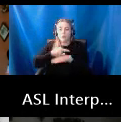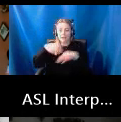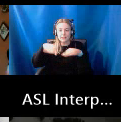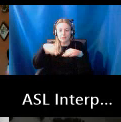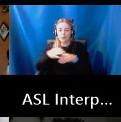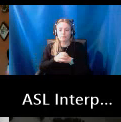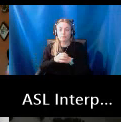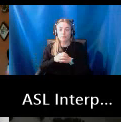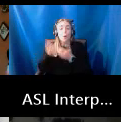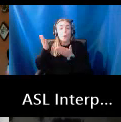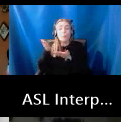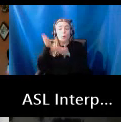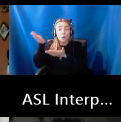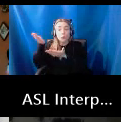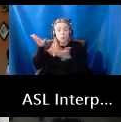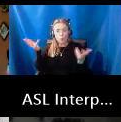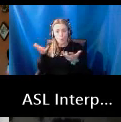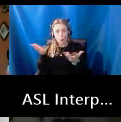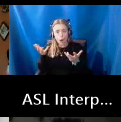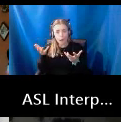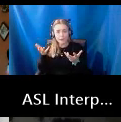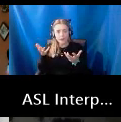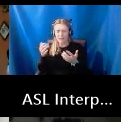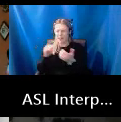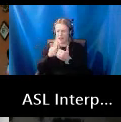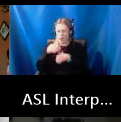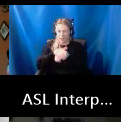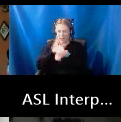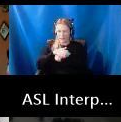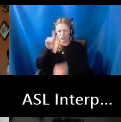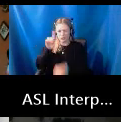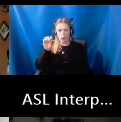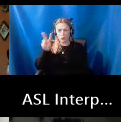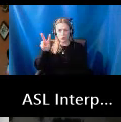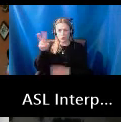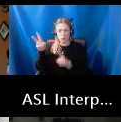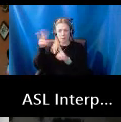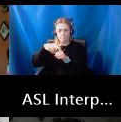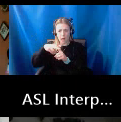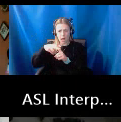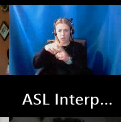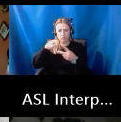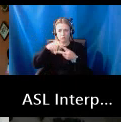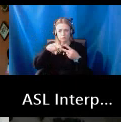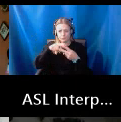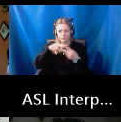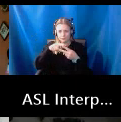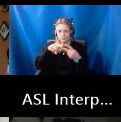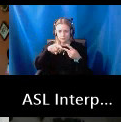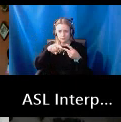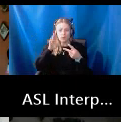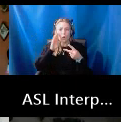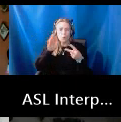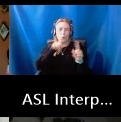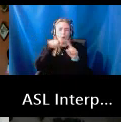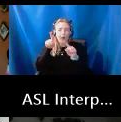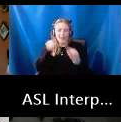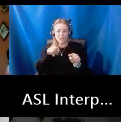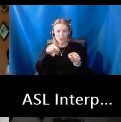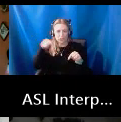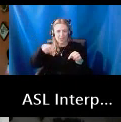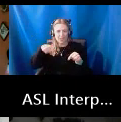is a proposal and why is it applicable to English 102? That's kind of the two questions I'm going to answer with this